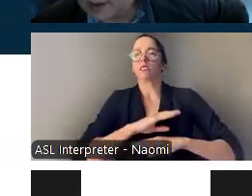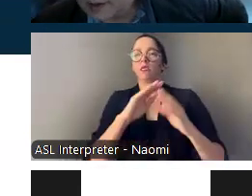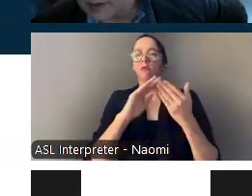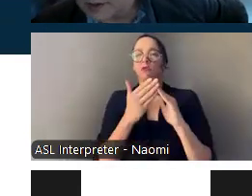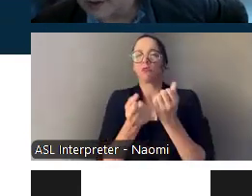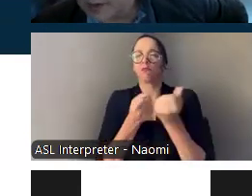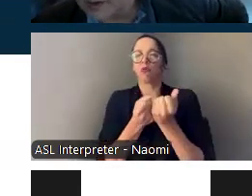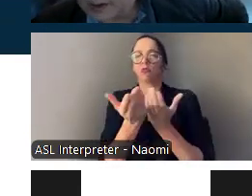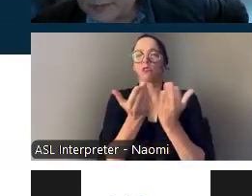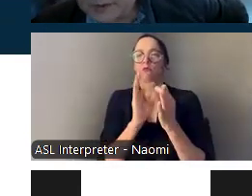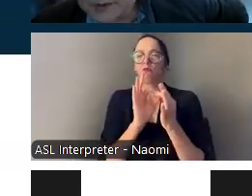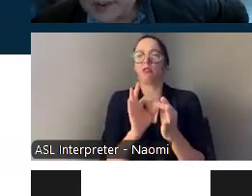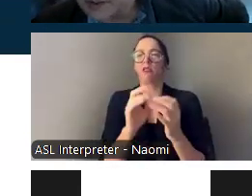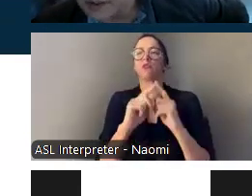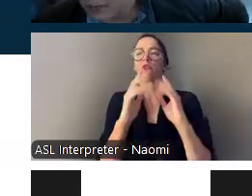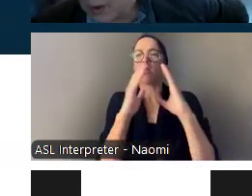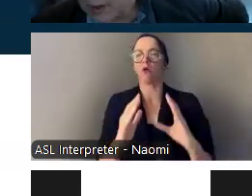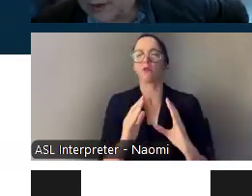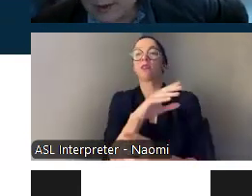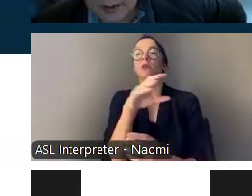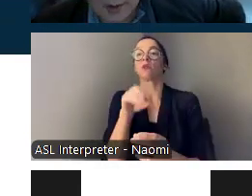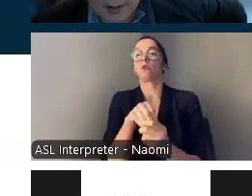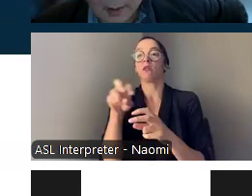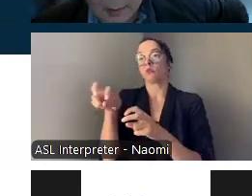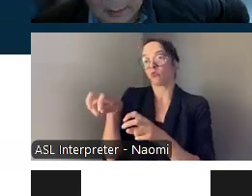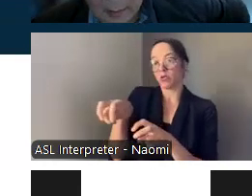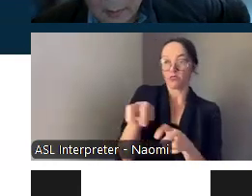including transitional rent services statewide.